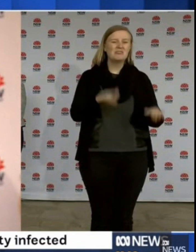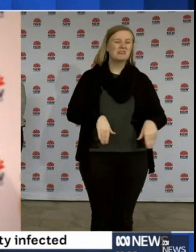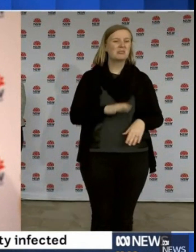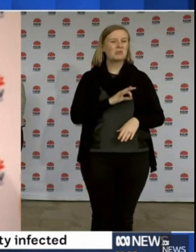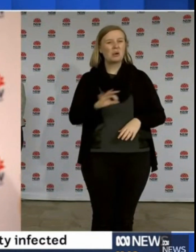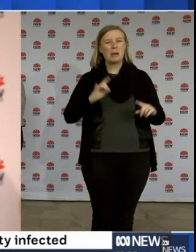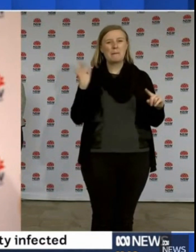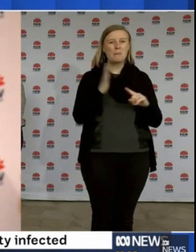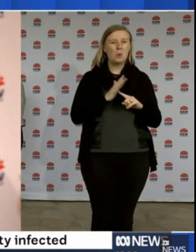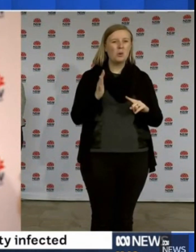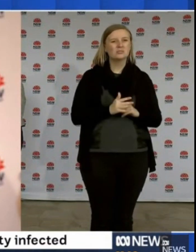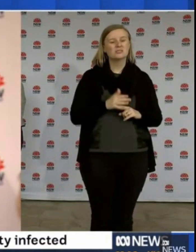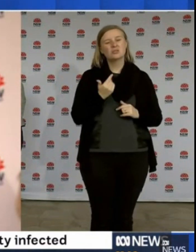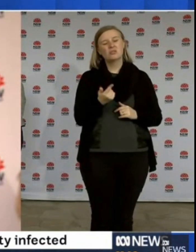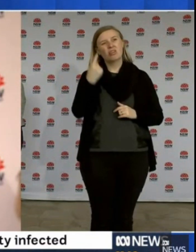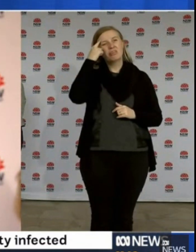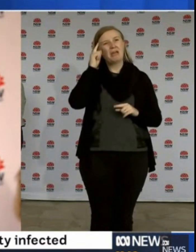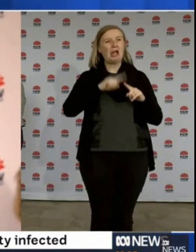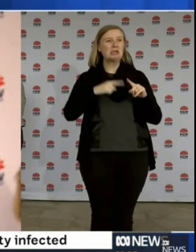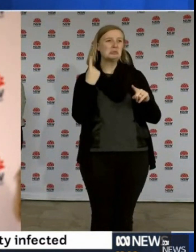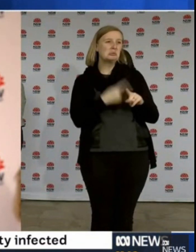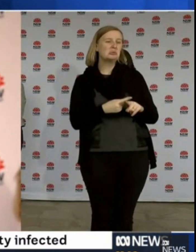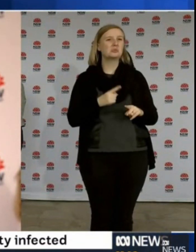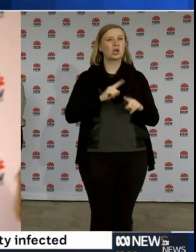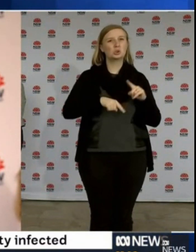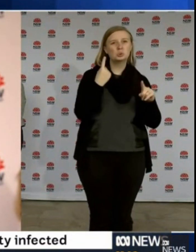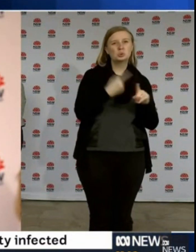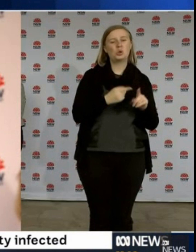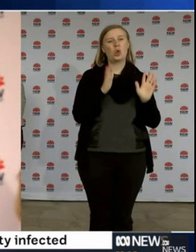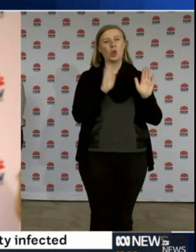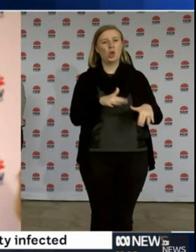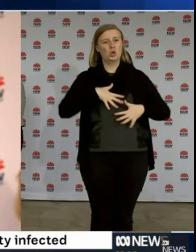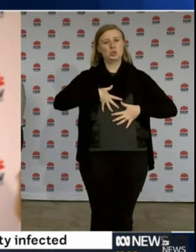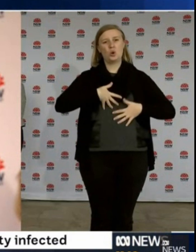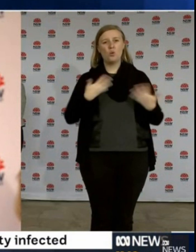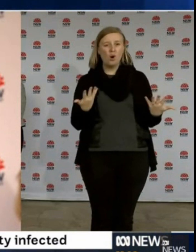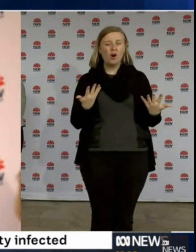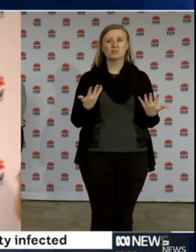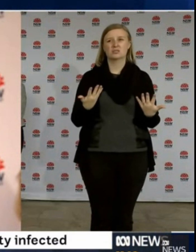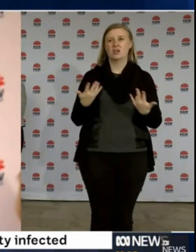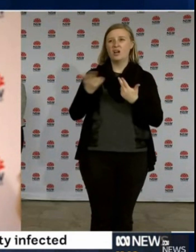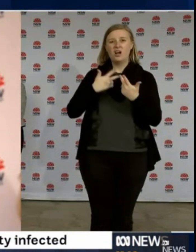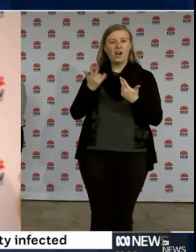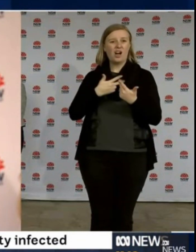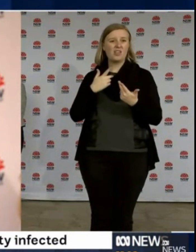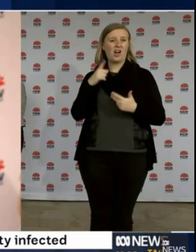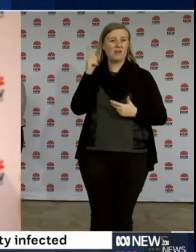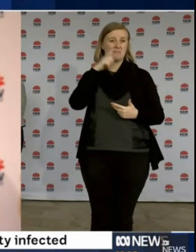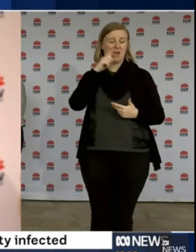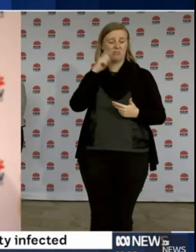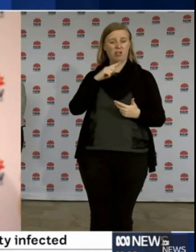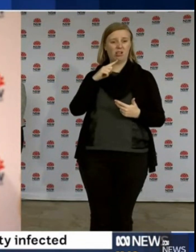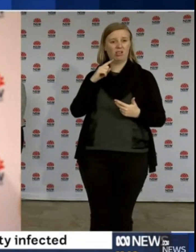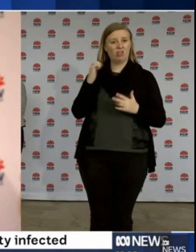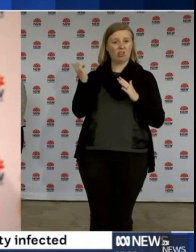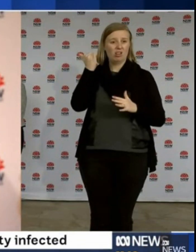important, they can find excuses not to have vaccinations, they can kid themselves not to have vaccinations, they can listen to the